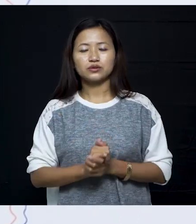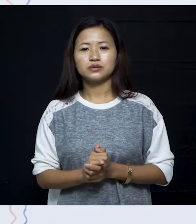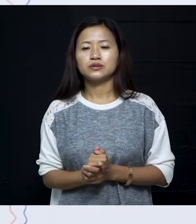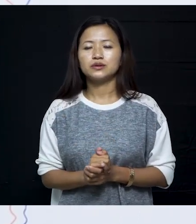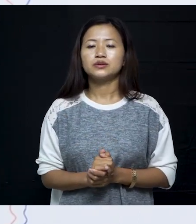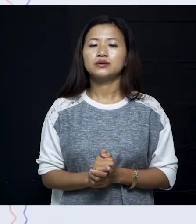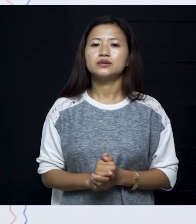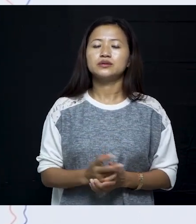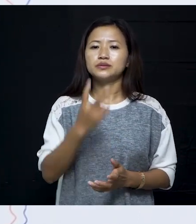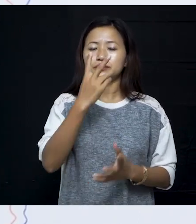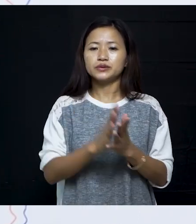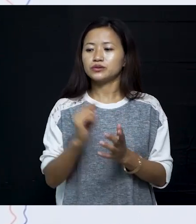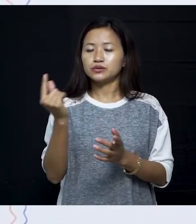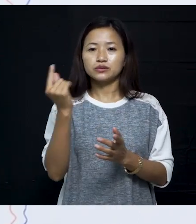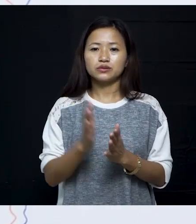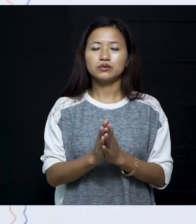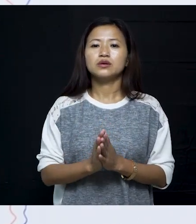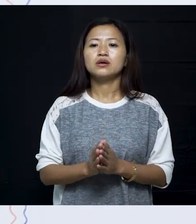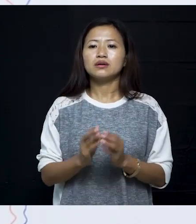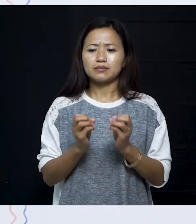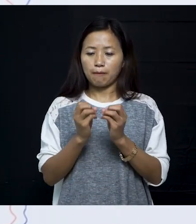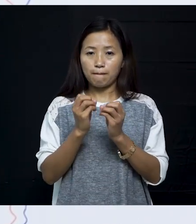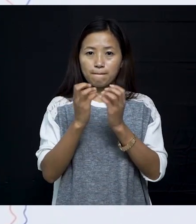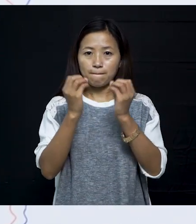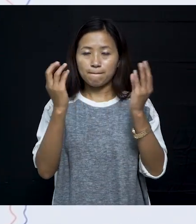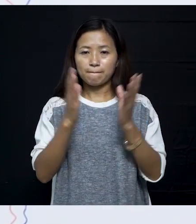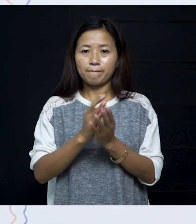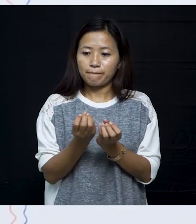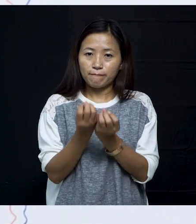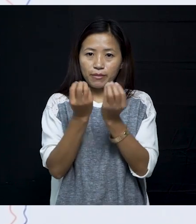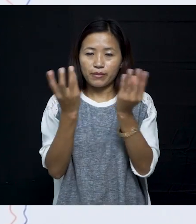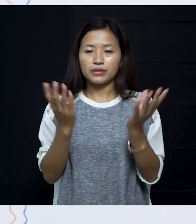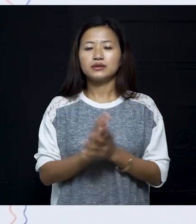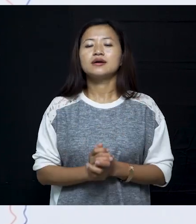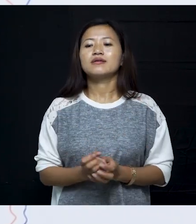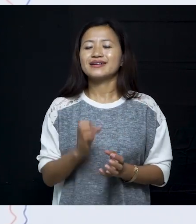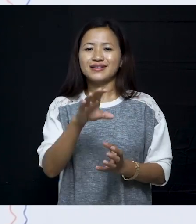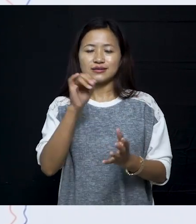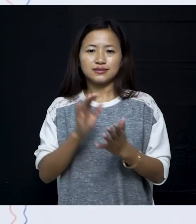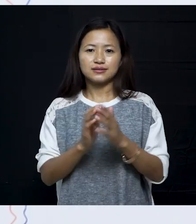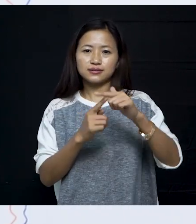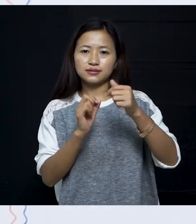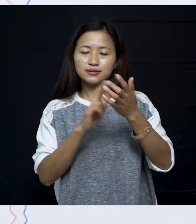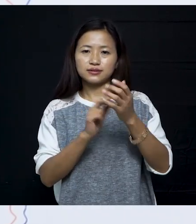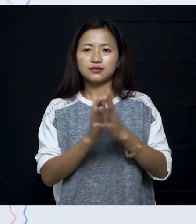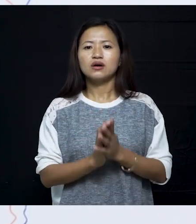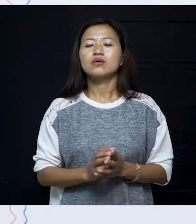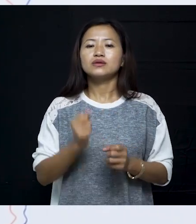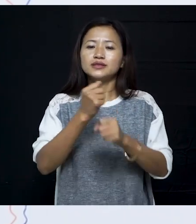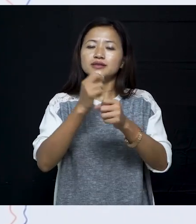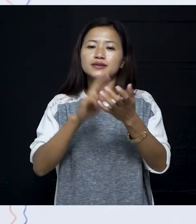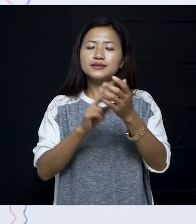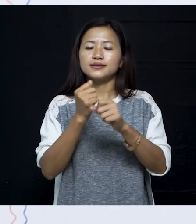as been used here, captions or bubbles, and it should be catchy title, and it should jingle. What does